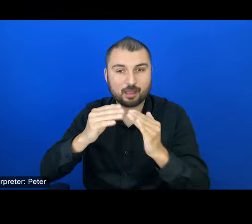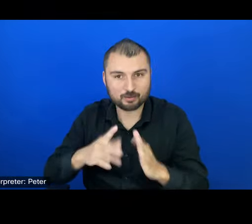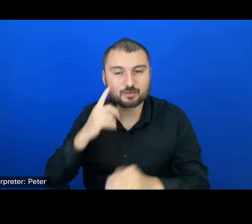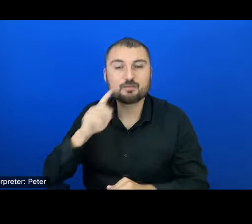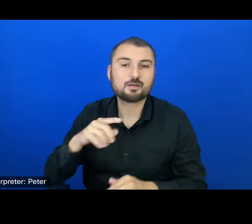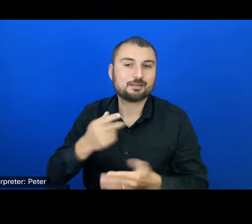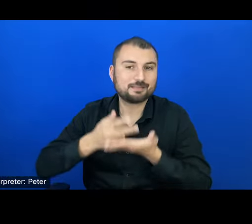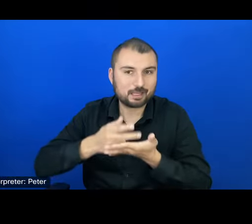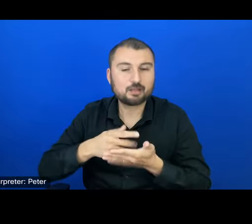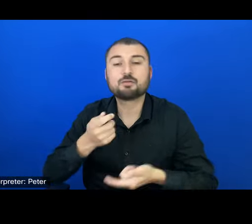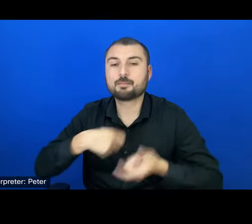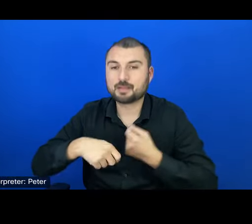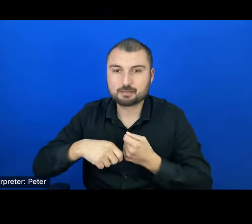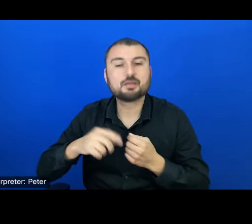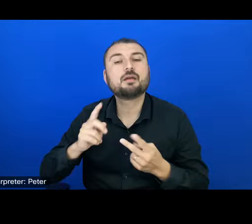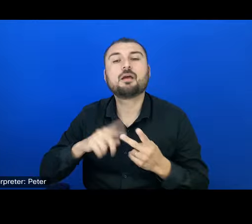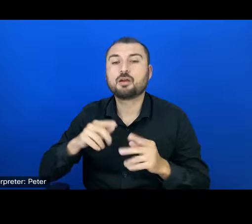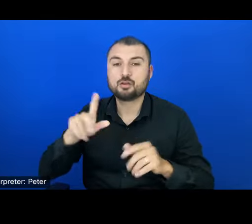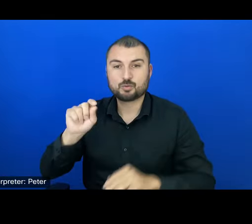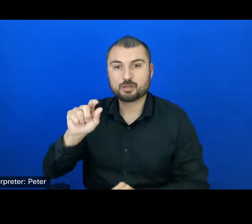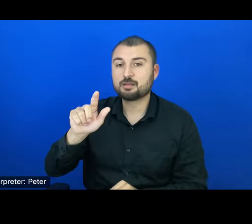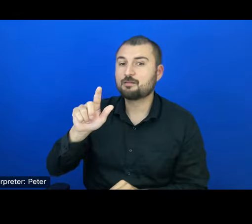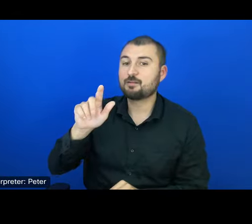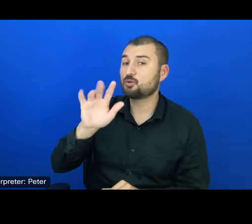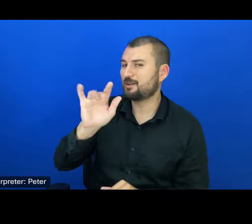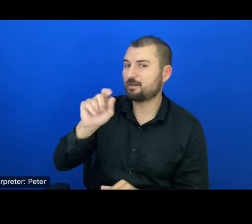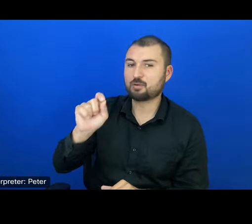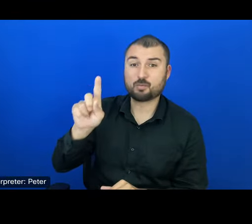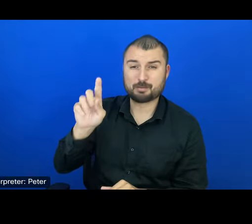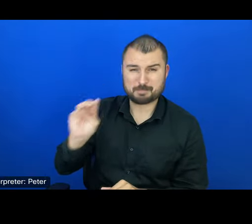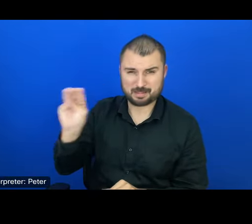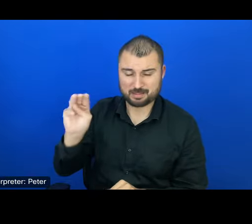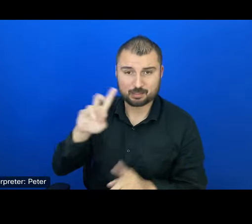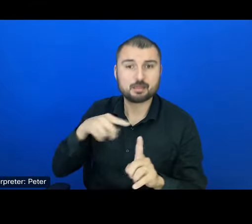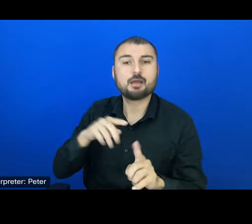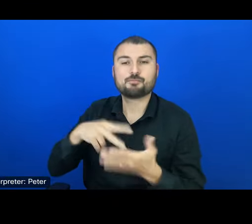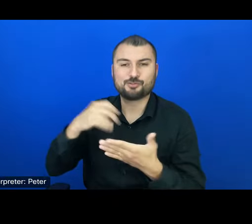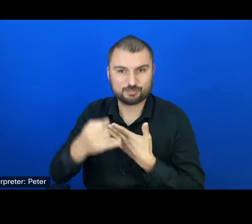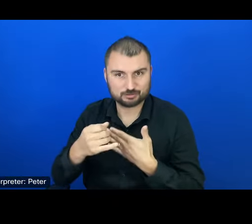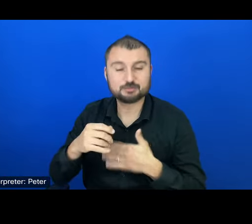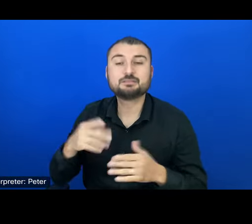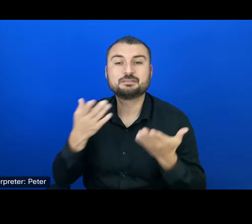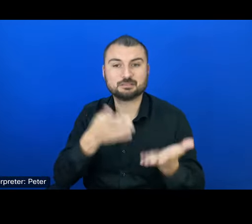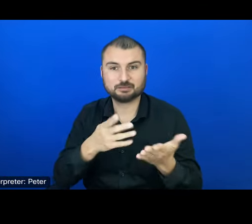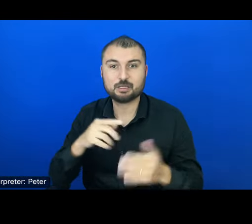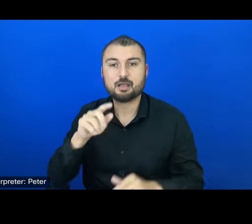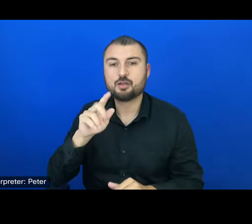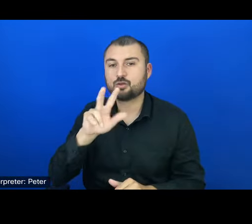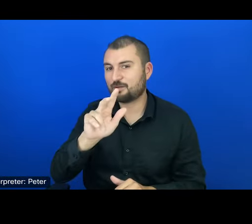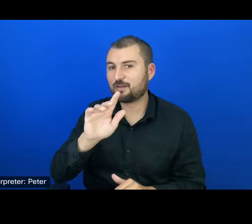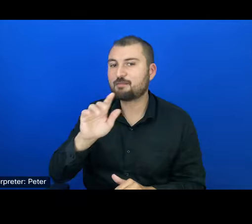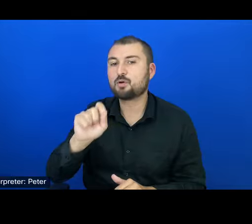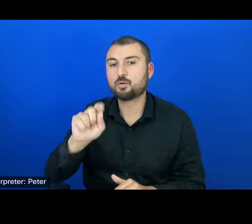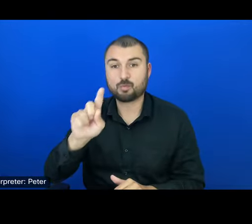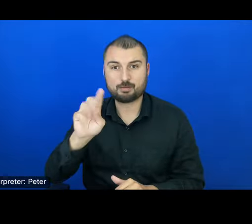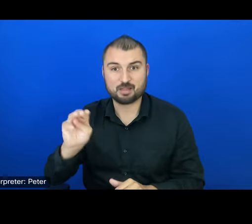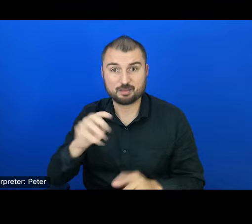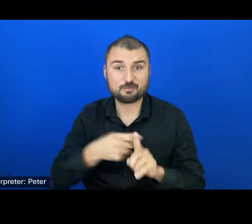Scale Repair and Replacement, 25.1 million. So projects here, total 25.1 million from 27